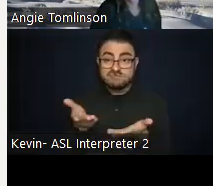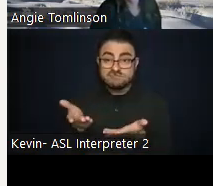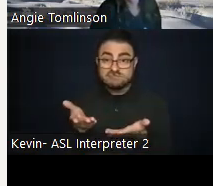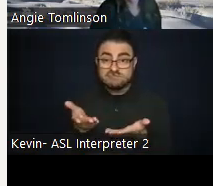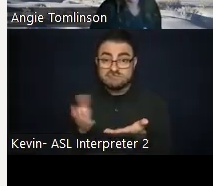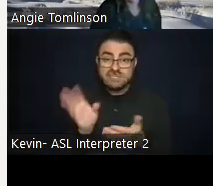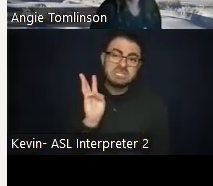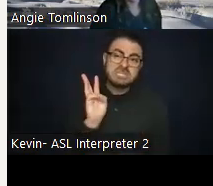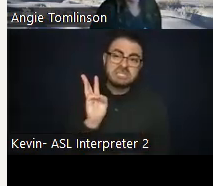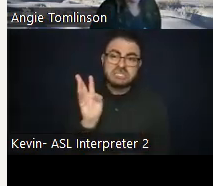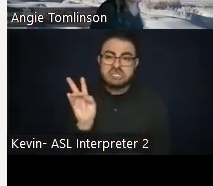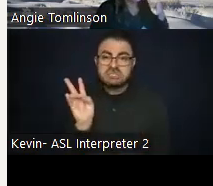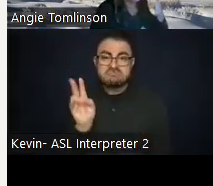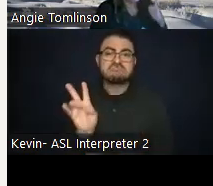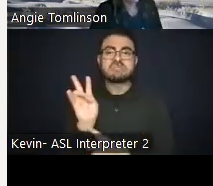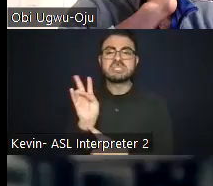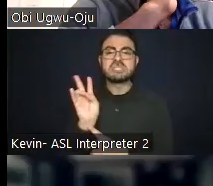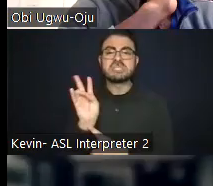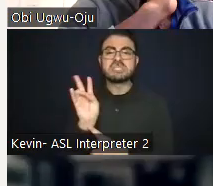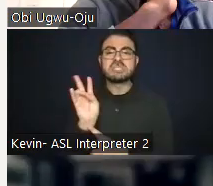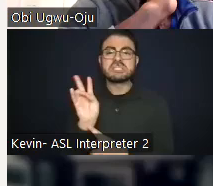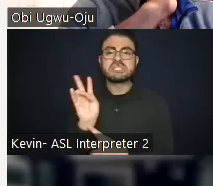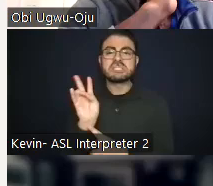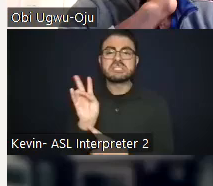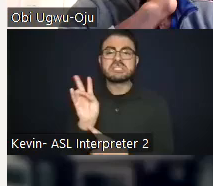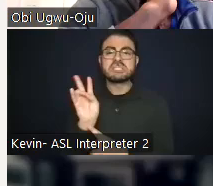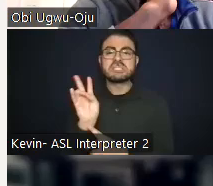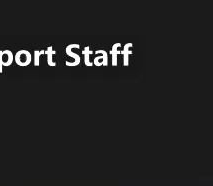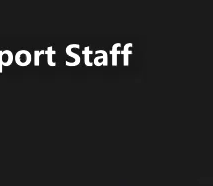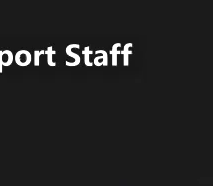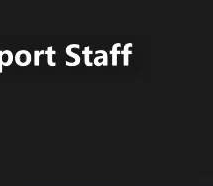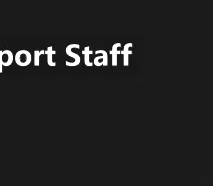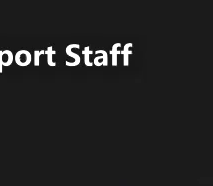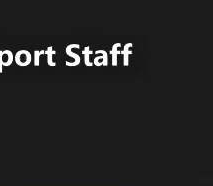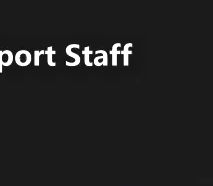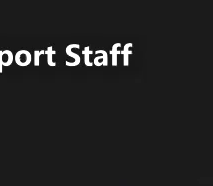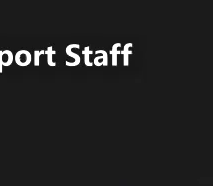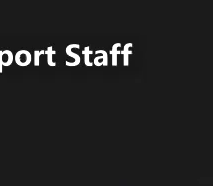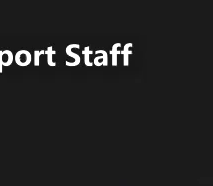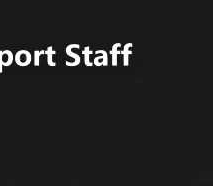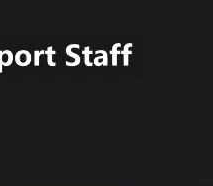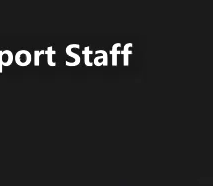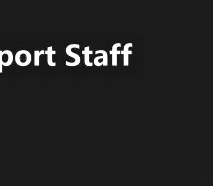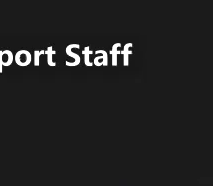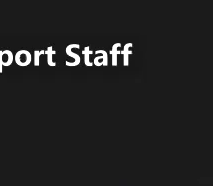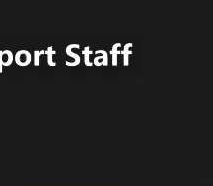take 7 minutes. 7 minutes is good. Welcome back, everyone.